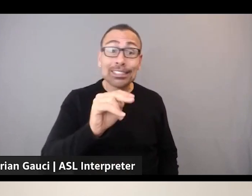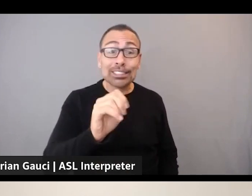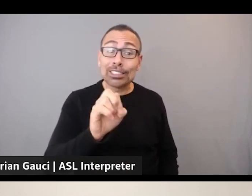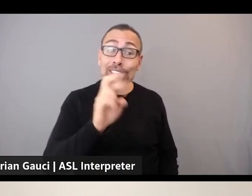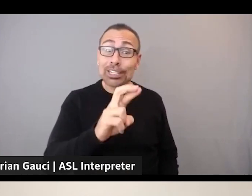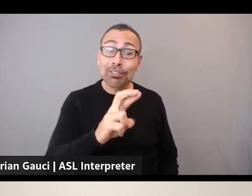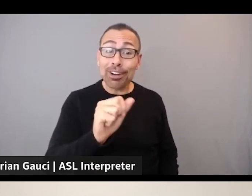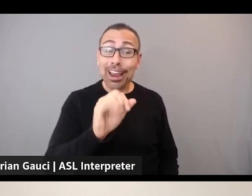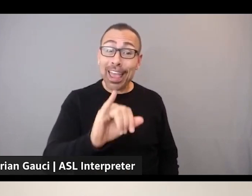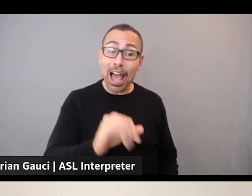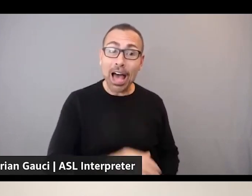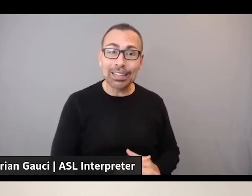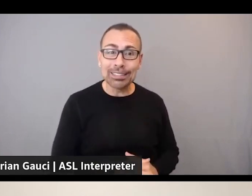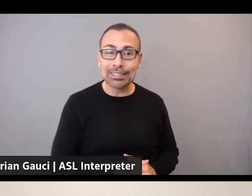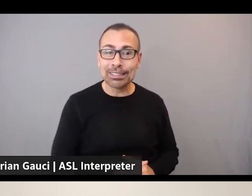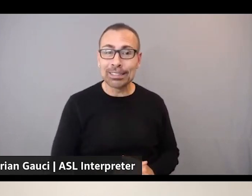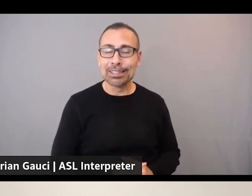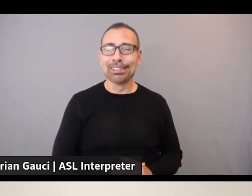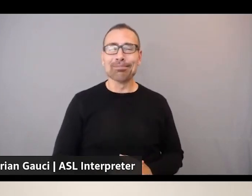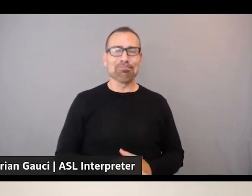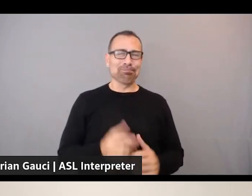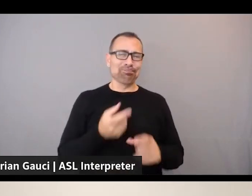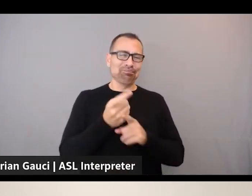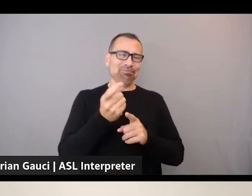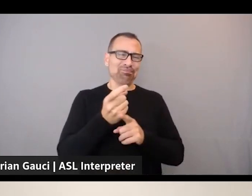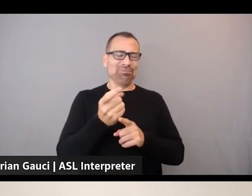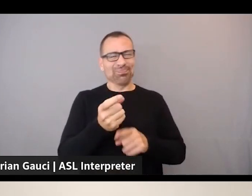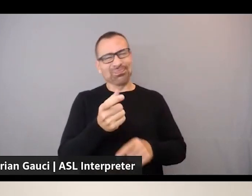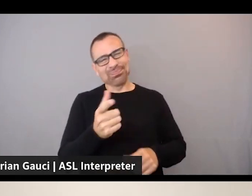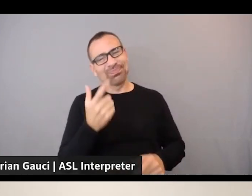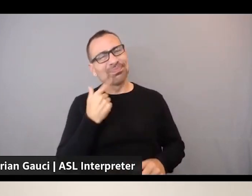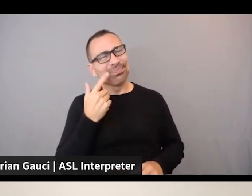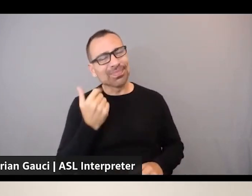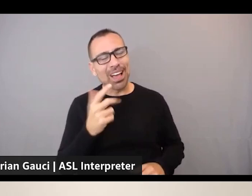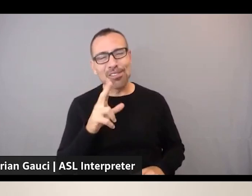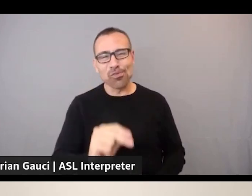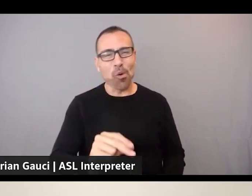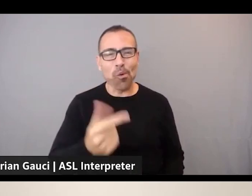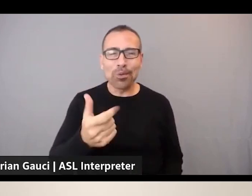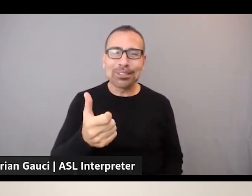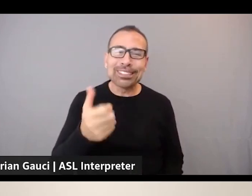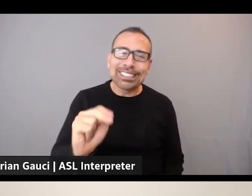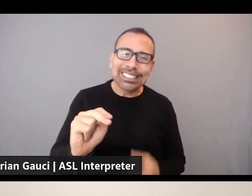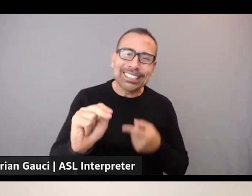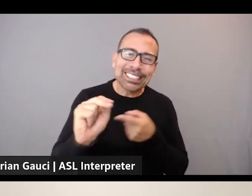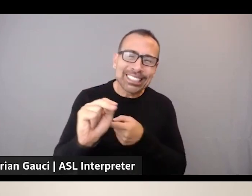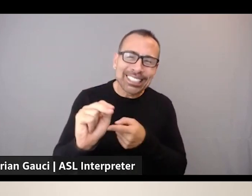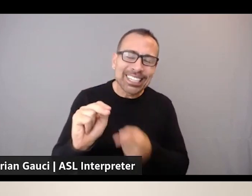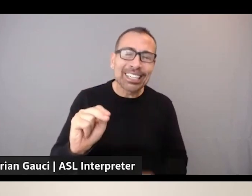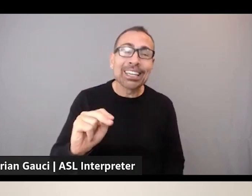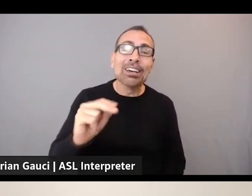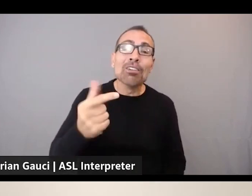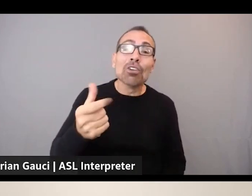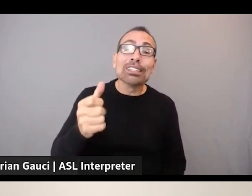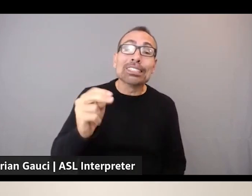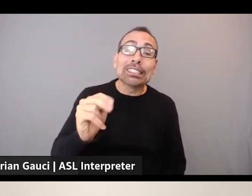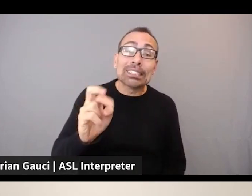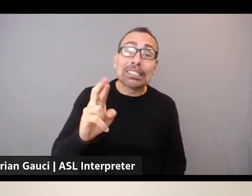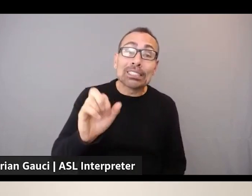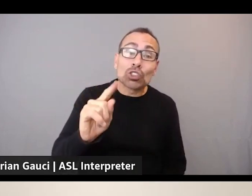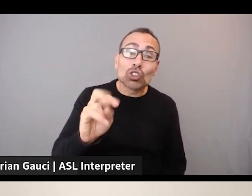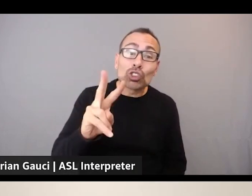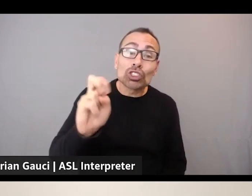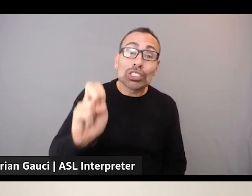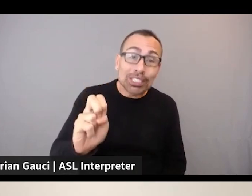Yes. It stands for generative AI because this is a kind of machine learning technology that